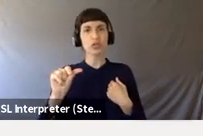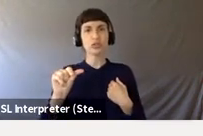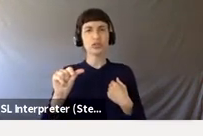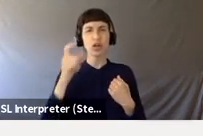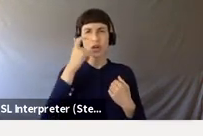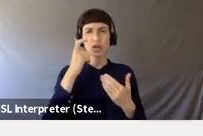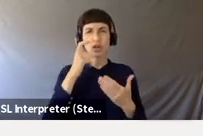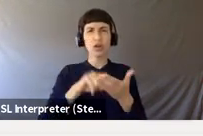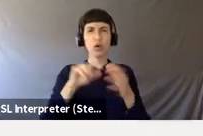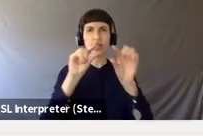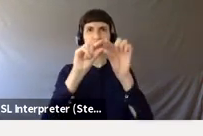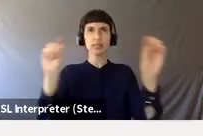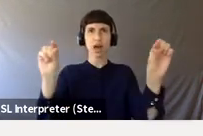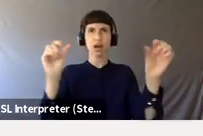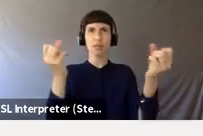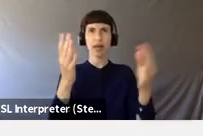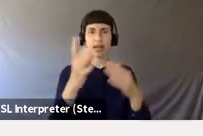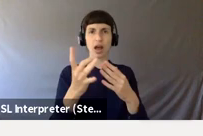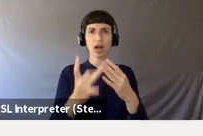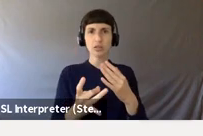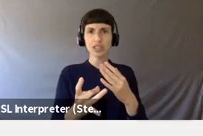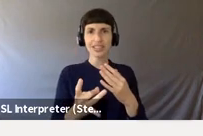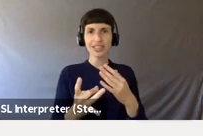top. There's even a tell me what you want to